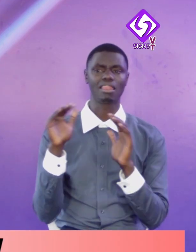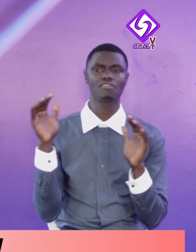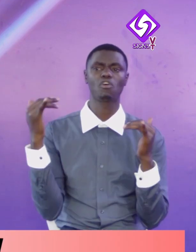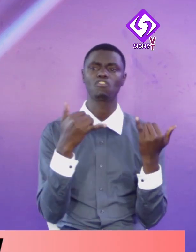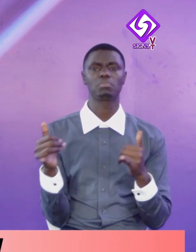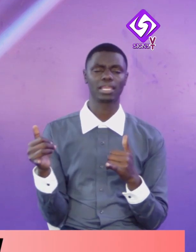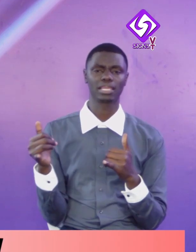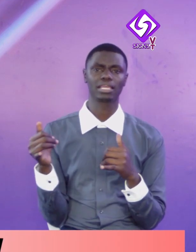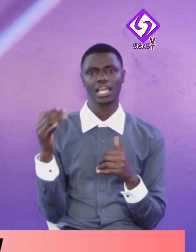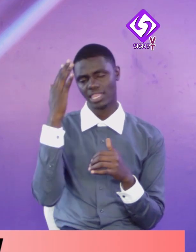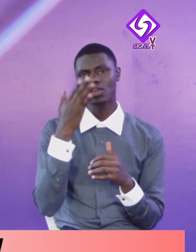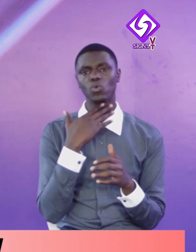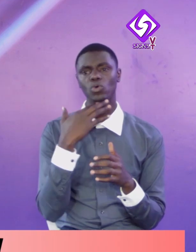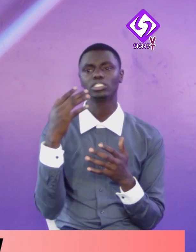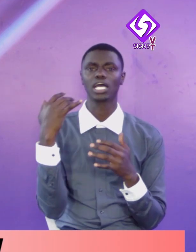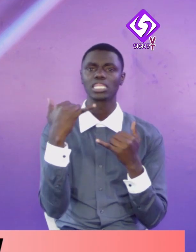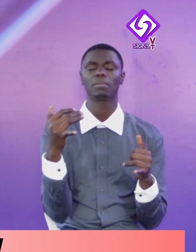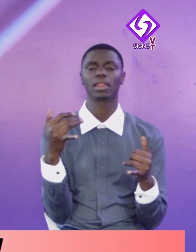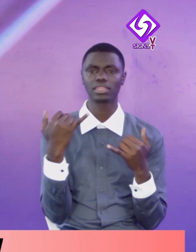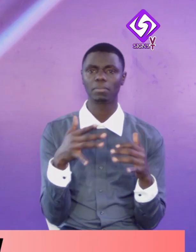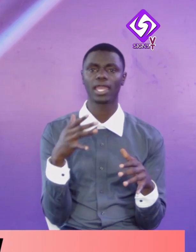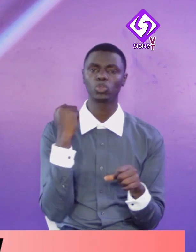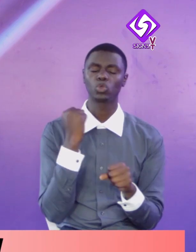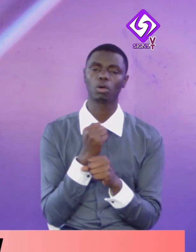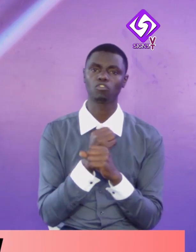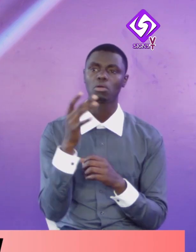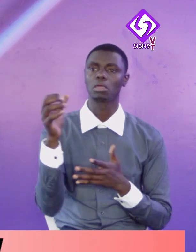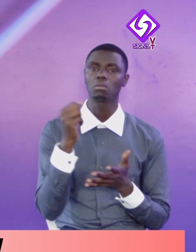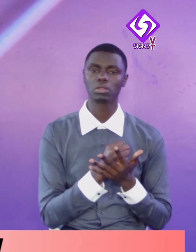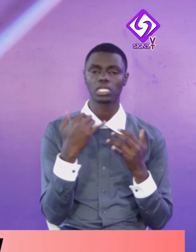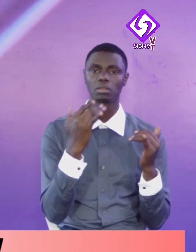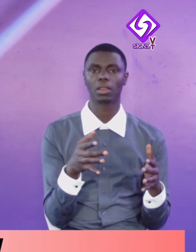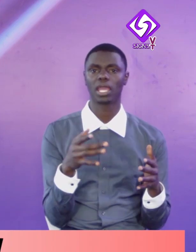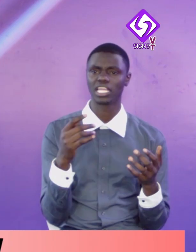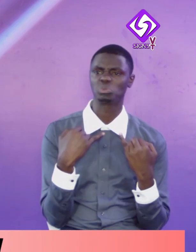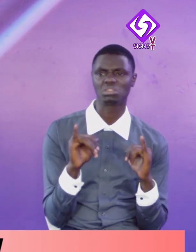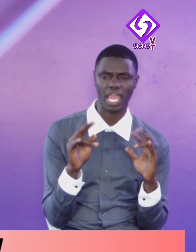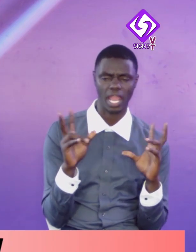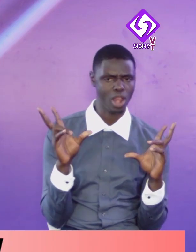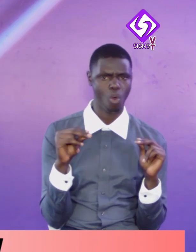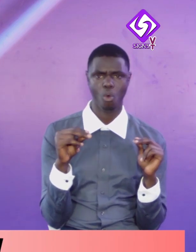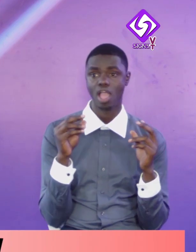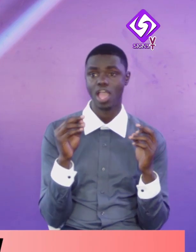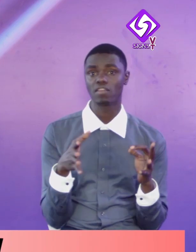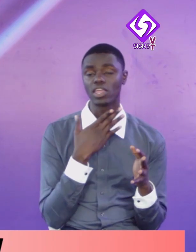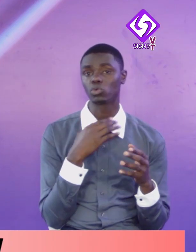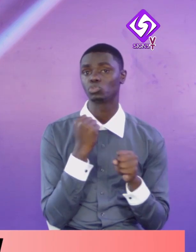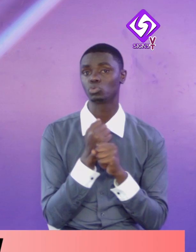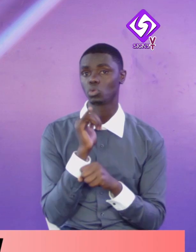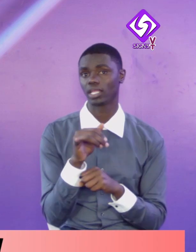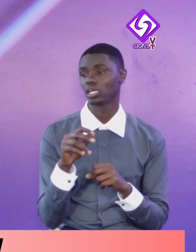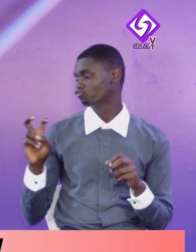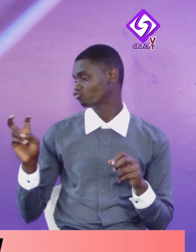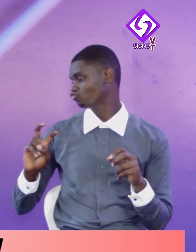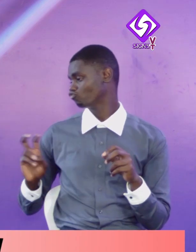they know they want this player to perform and they bring in a player to come and test him. No, if they wanted to do that, they could